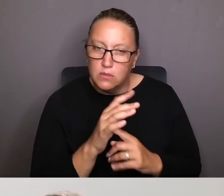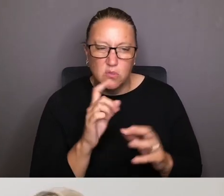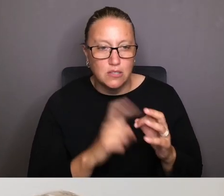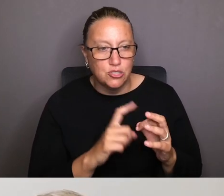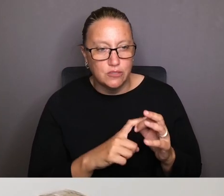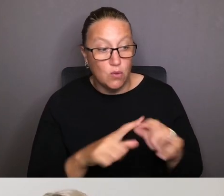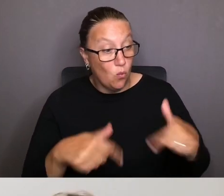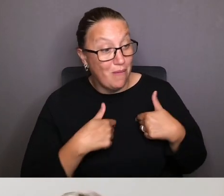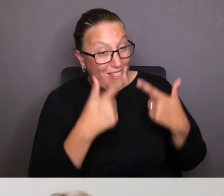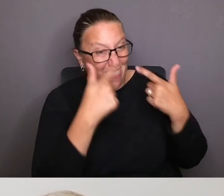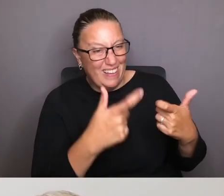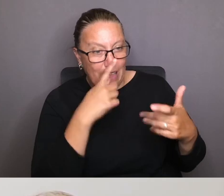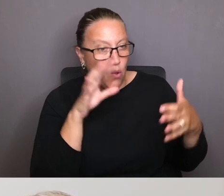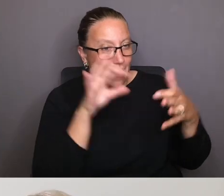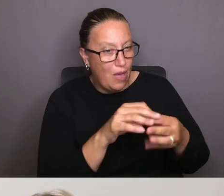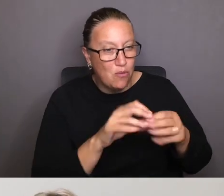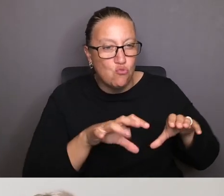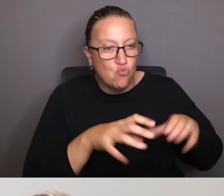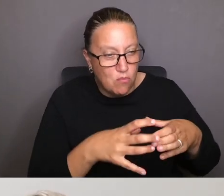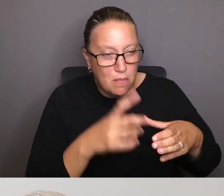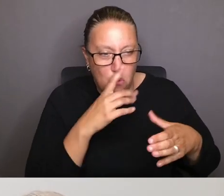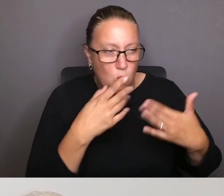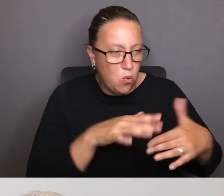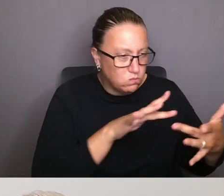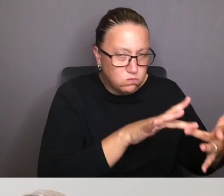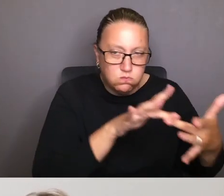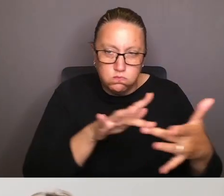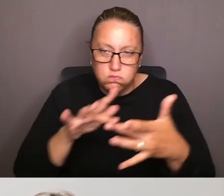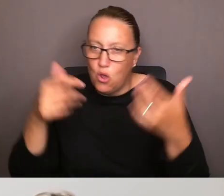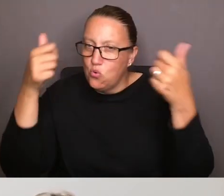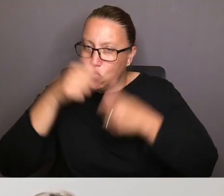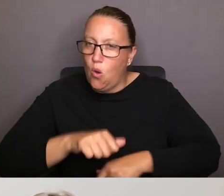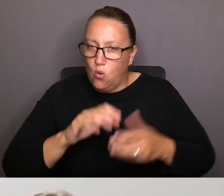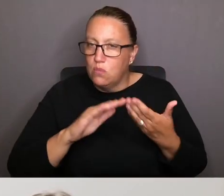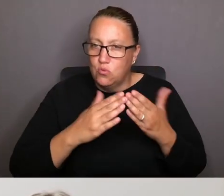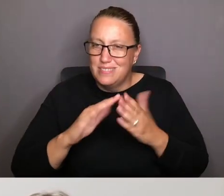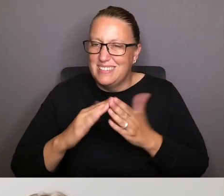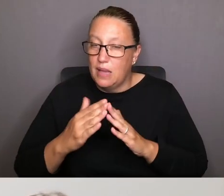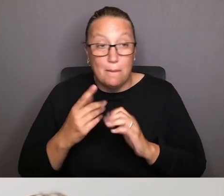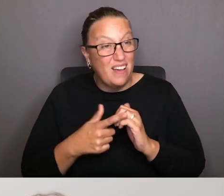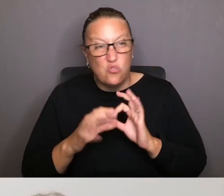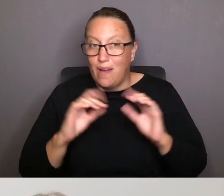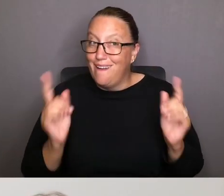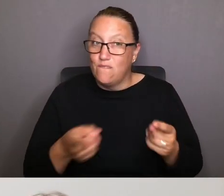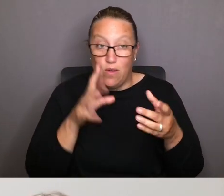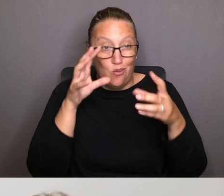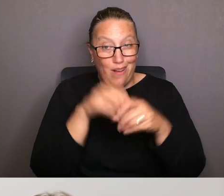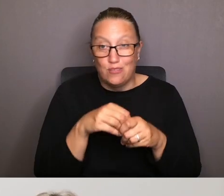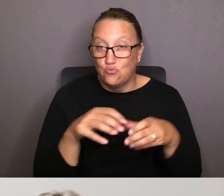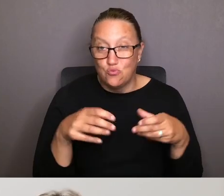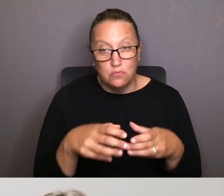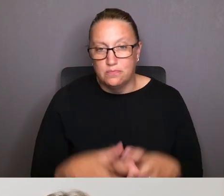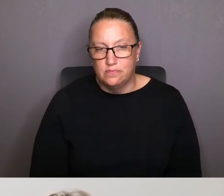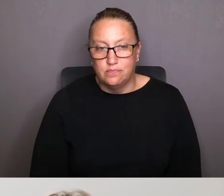with groups here and people that are really connected with the community, and we know that's not the case for all people. Yeah. In those circumstances,